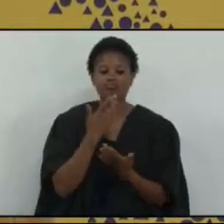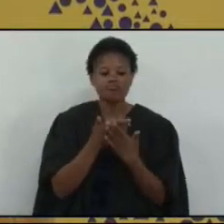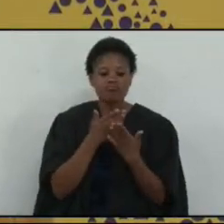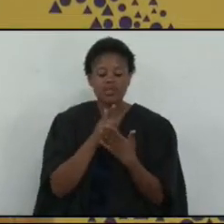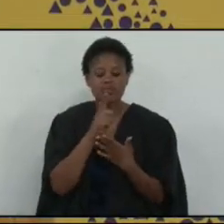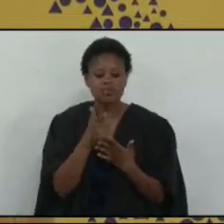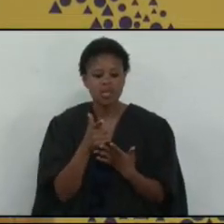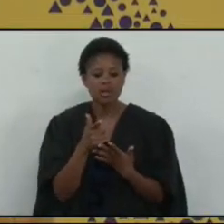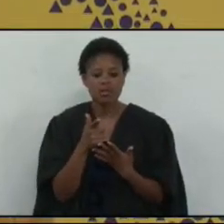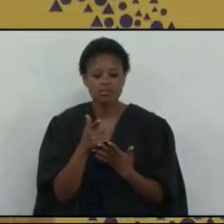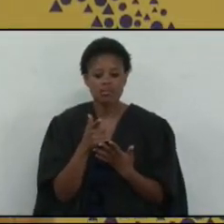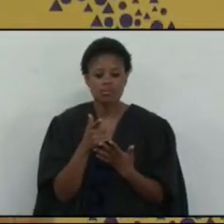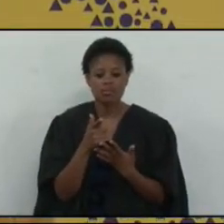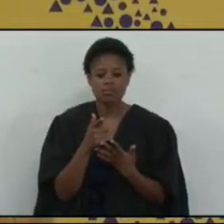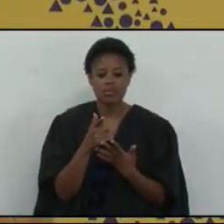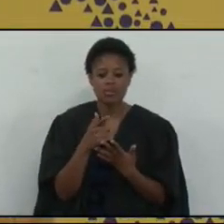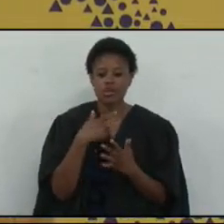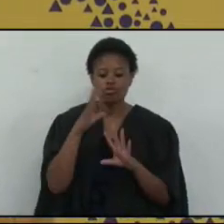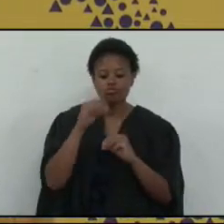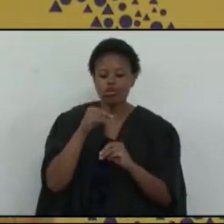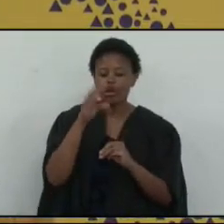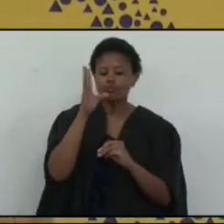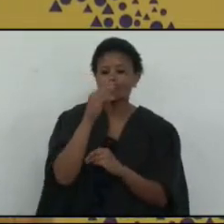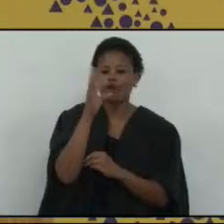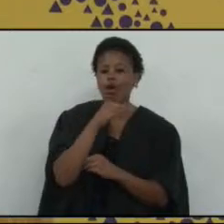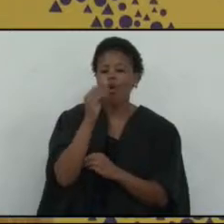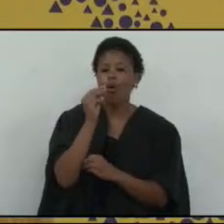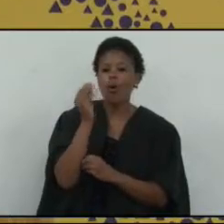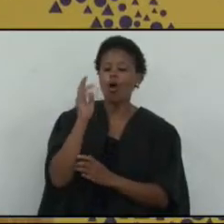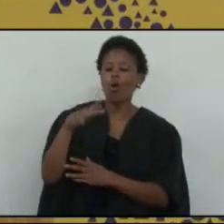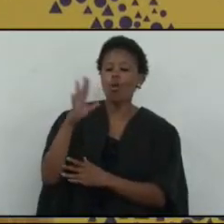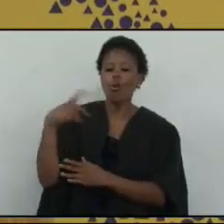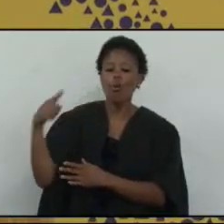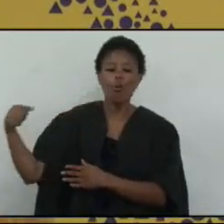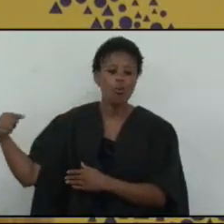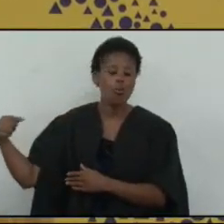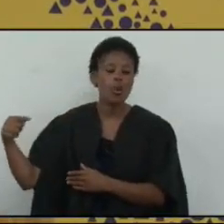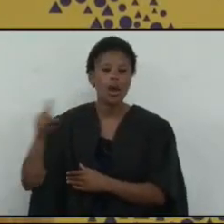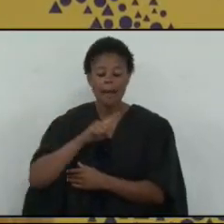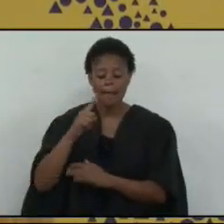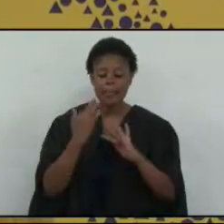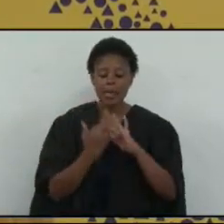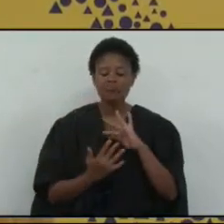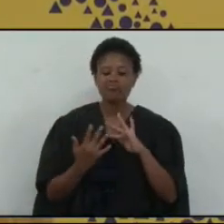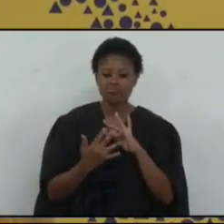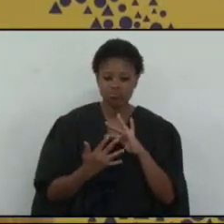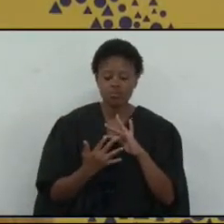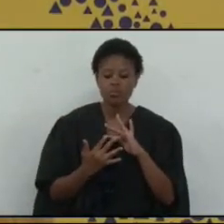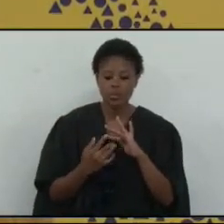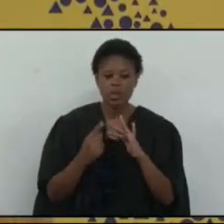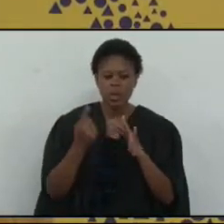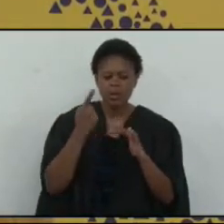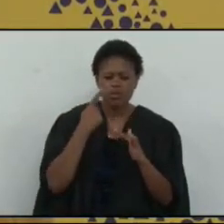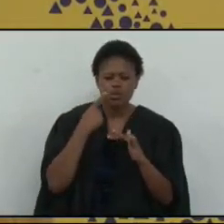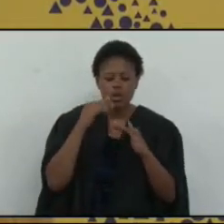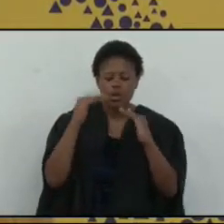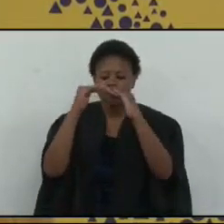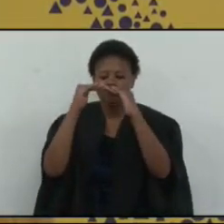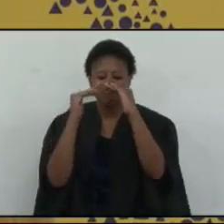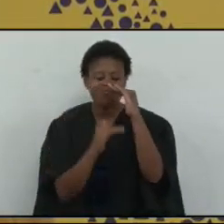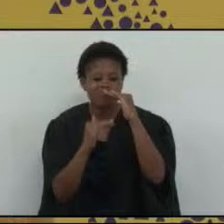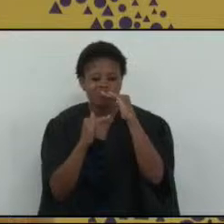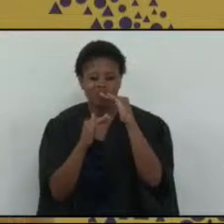I didn't stop talking really all the time. But this passion of mine was driven by the injustices that I saw around